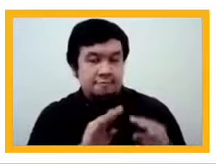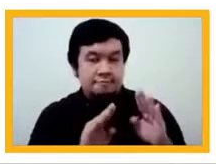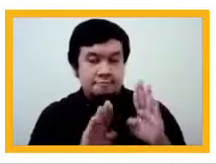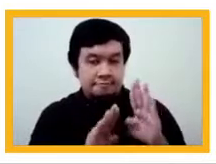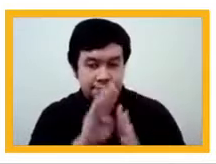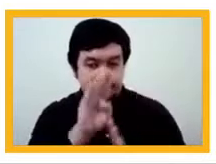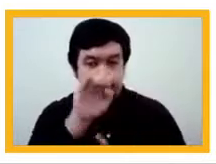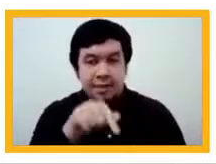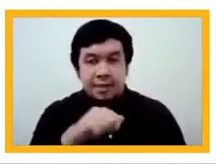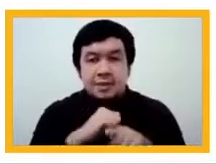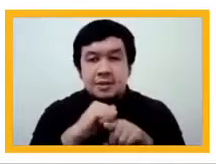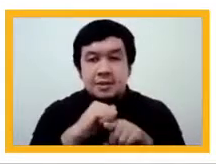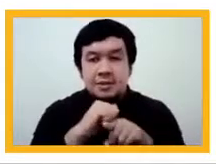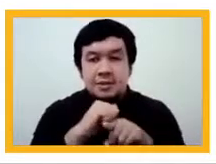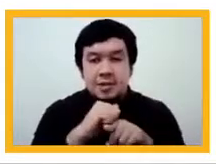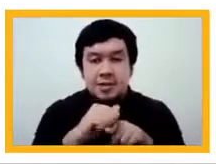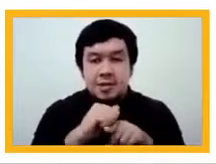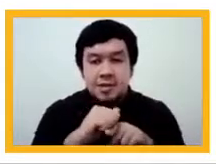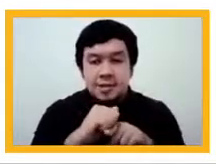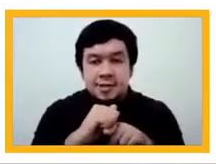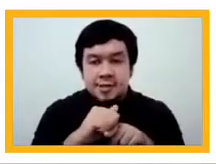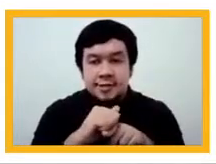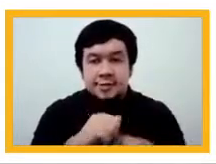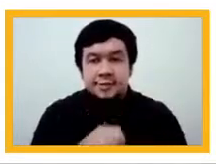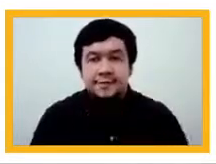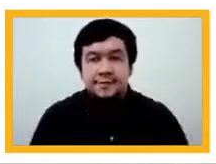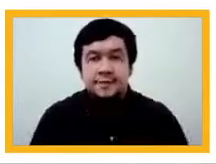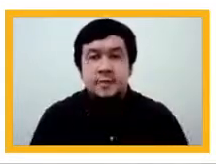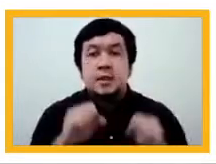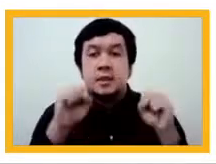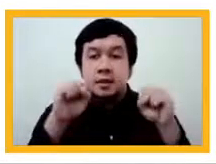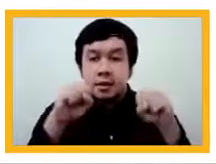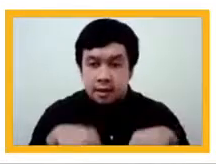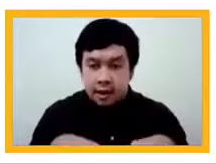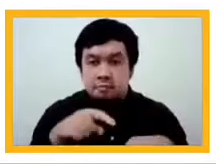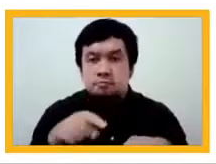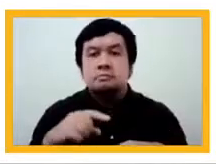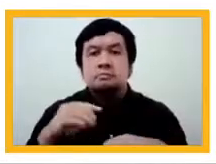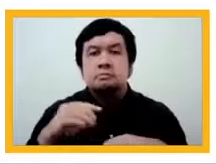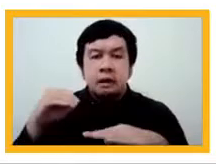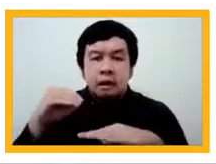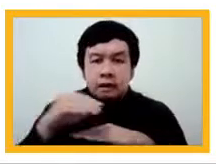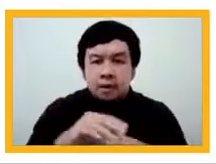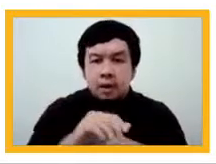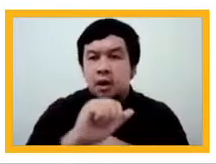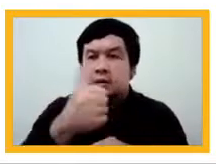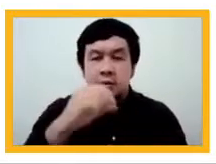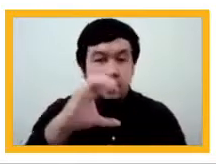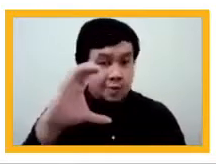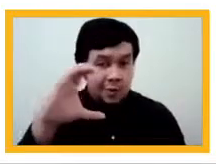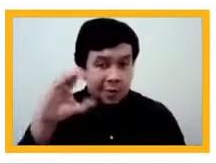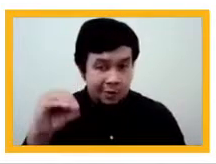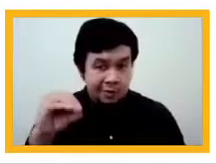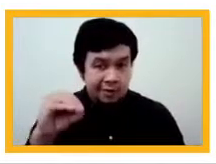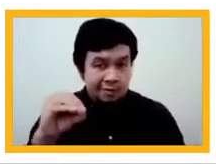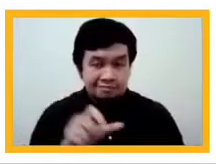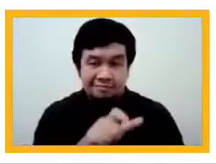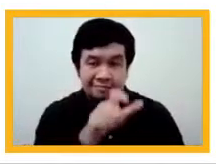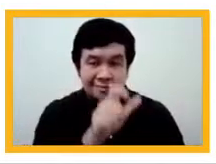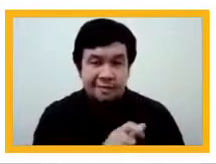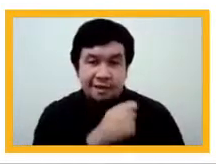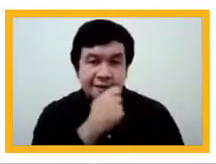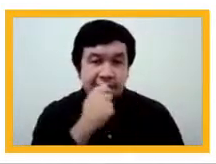training of trainees in other firms. Therefore, the willingness of worker or firms to pay